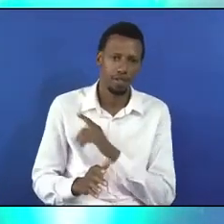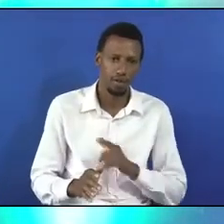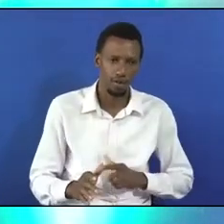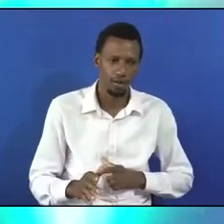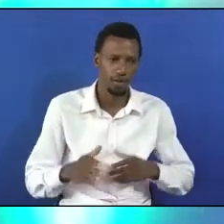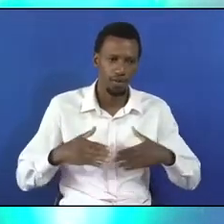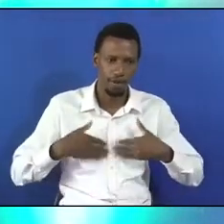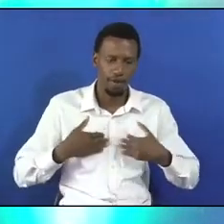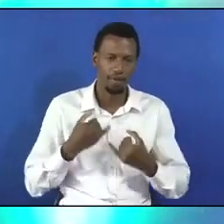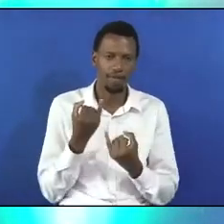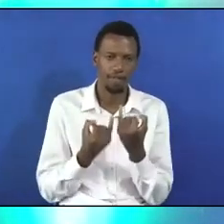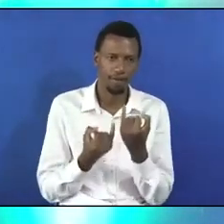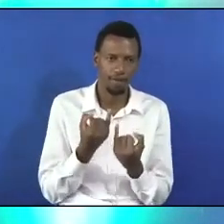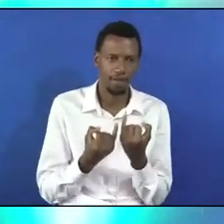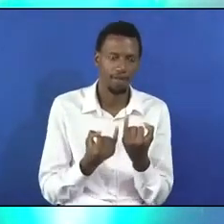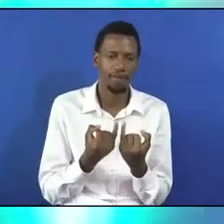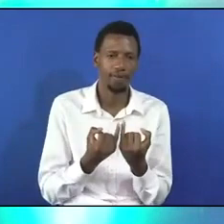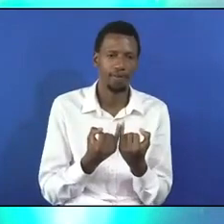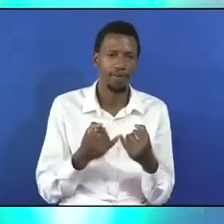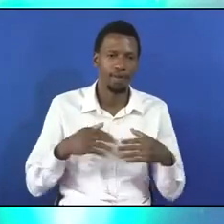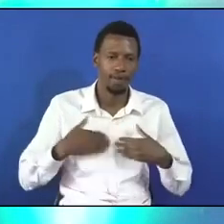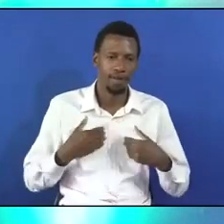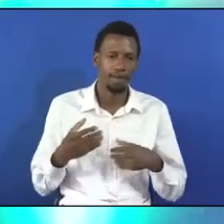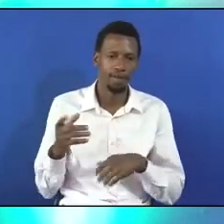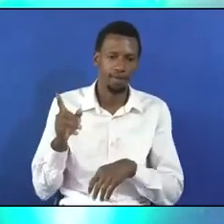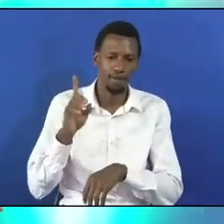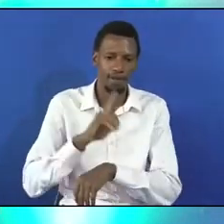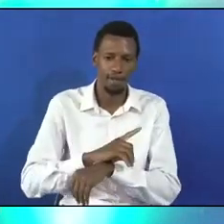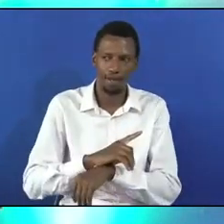Happy Sabbath. Happy day.